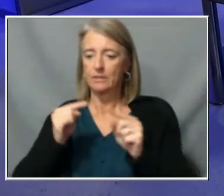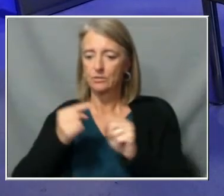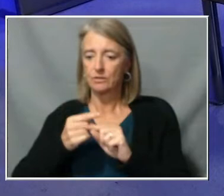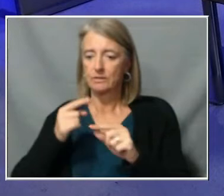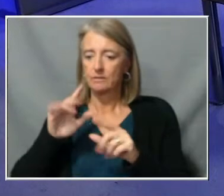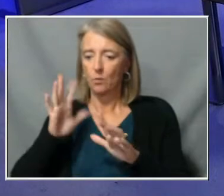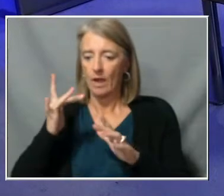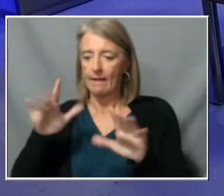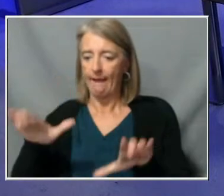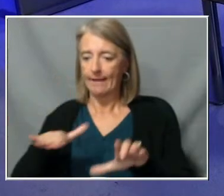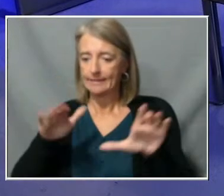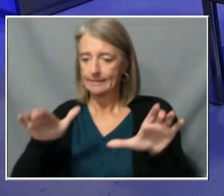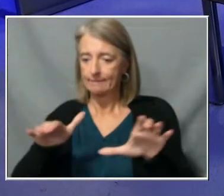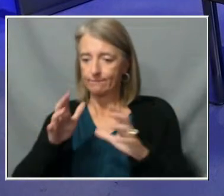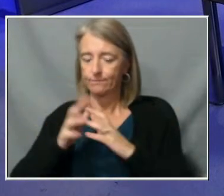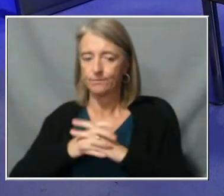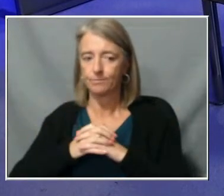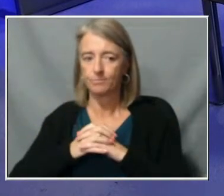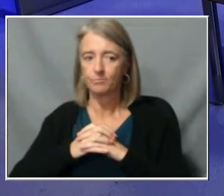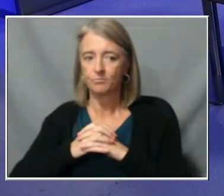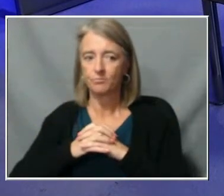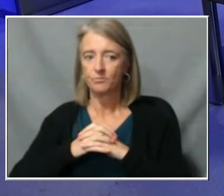active? Everything's still